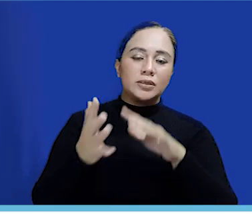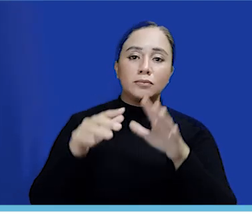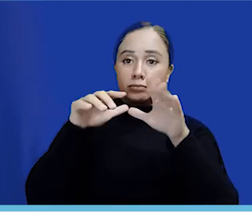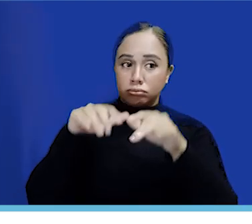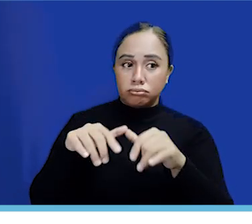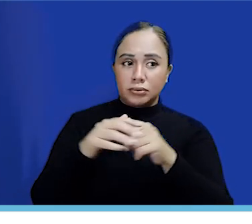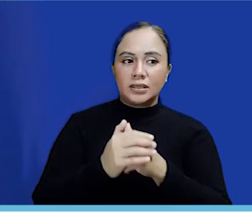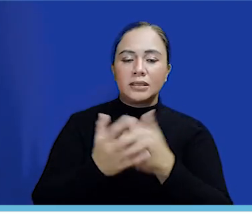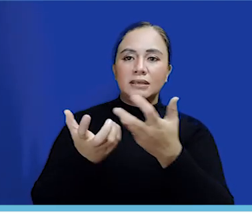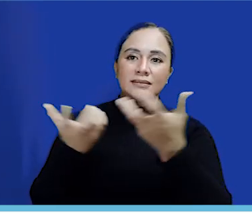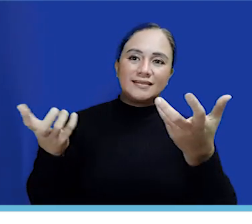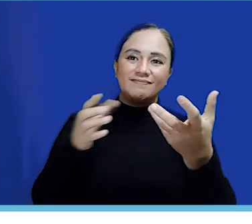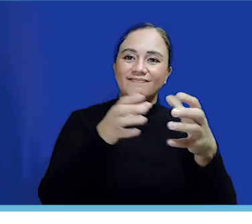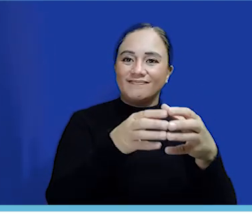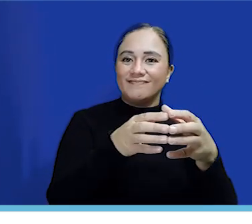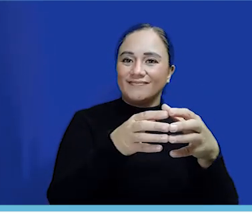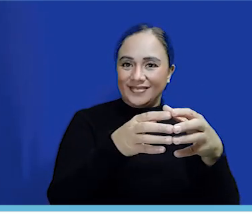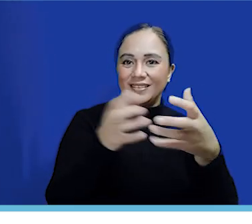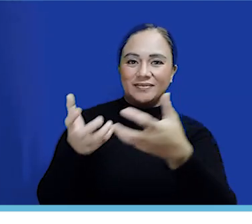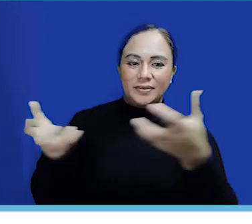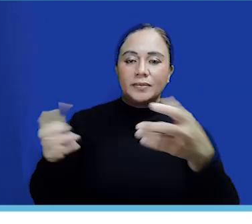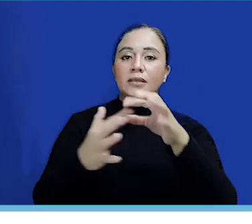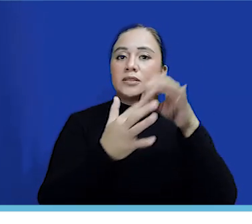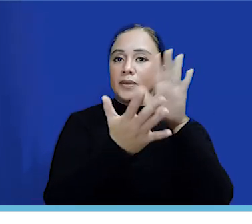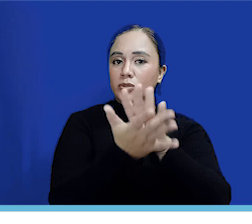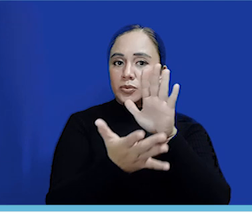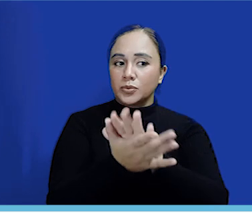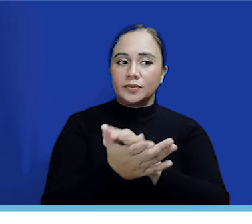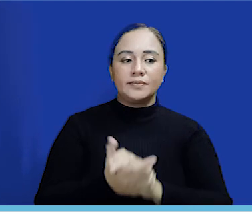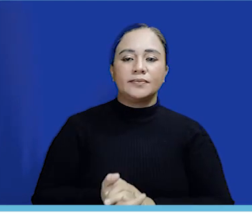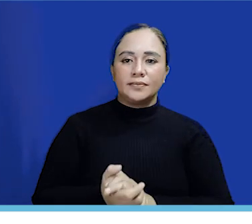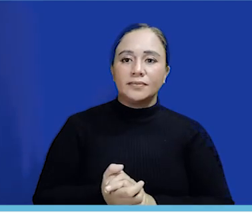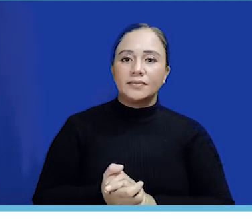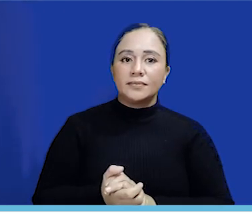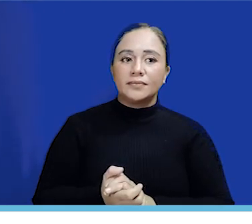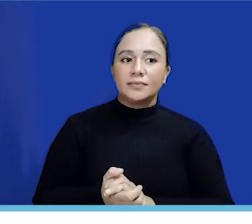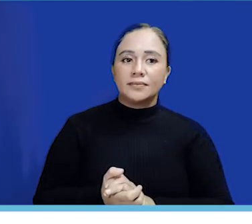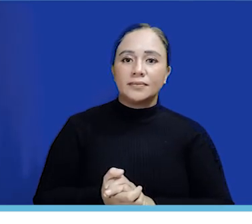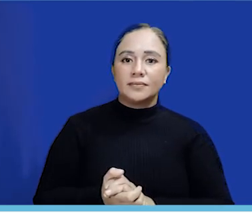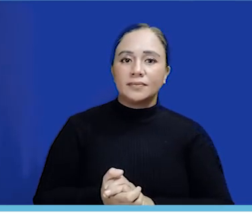with disabilities in segregated learning environment, like special schools.